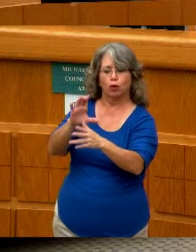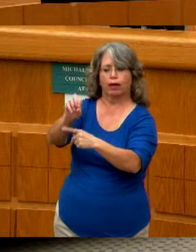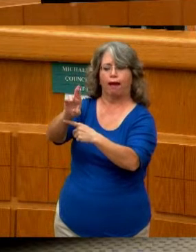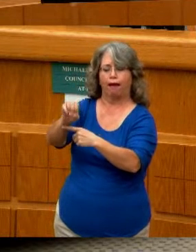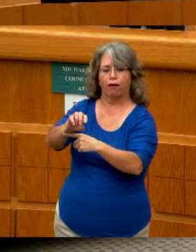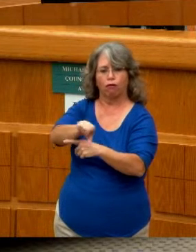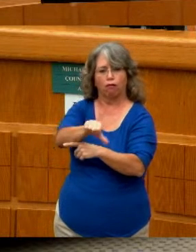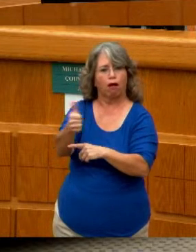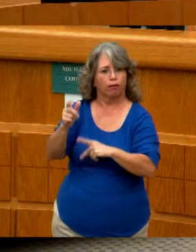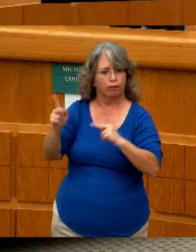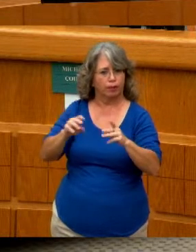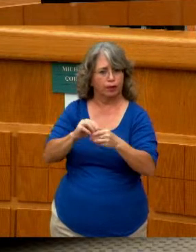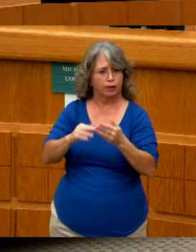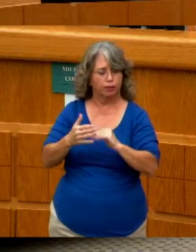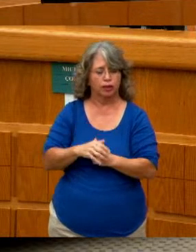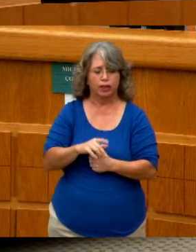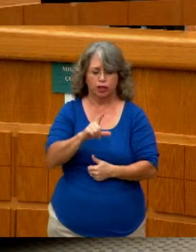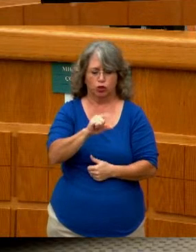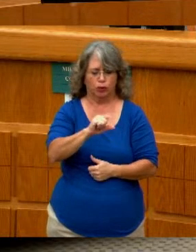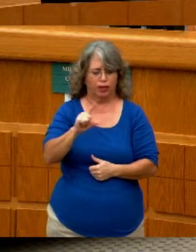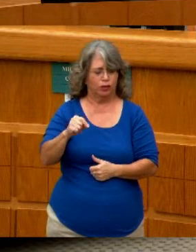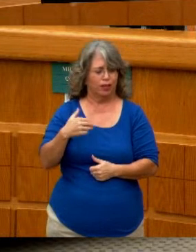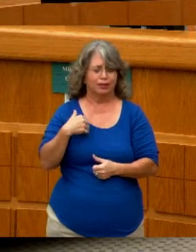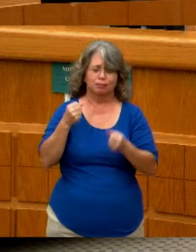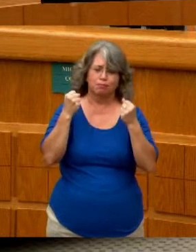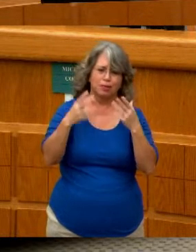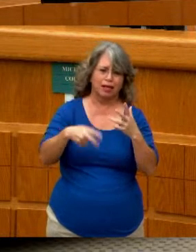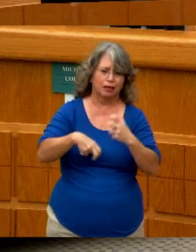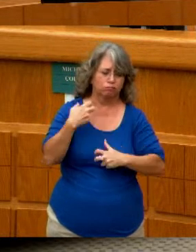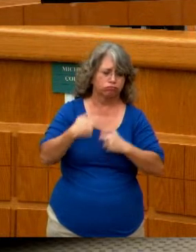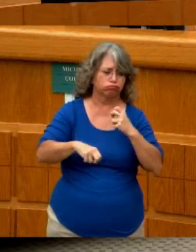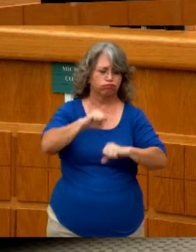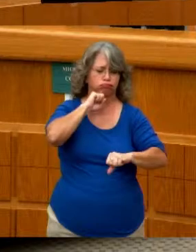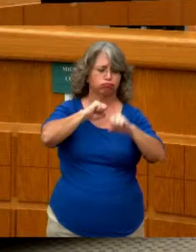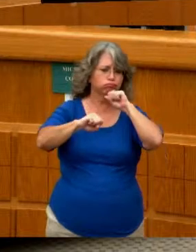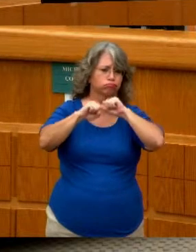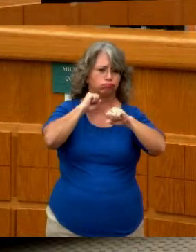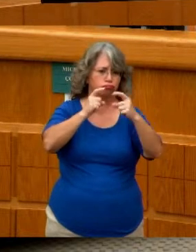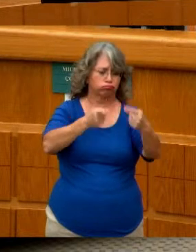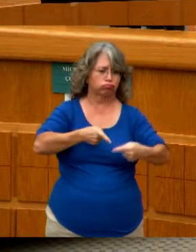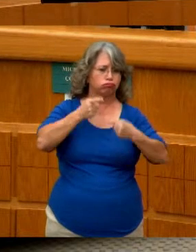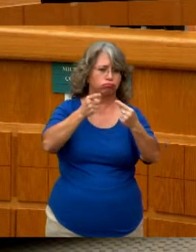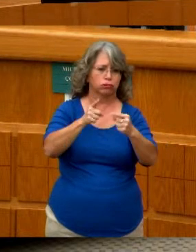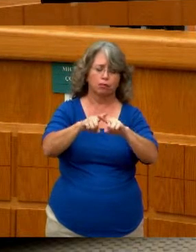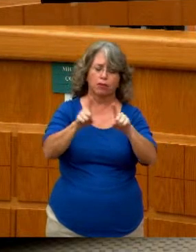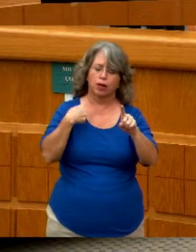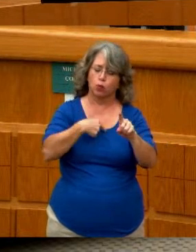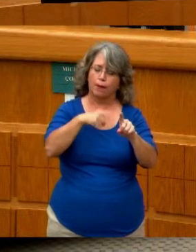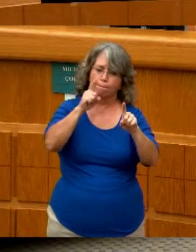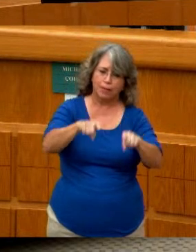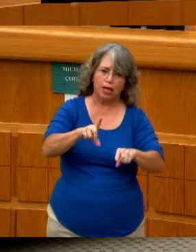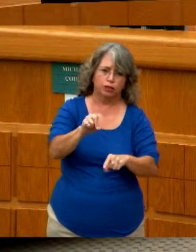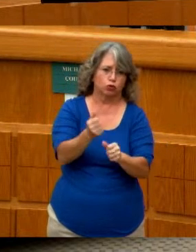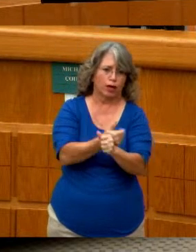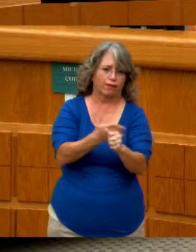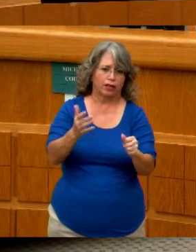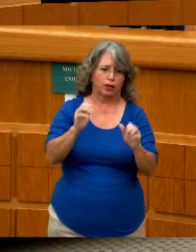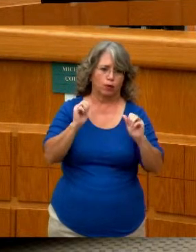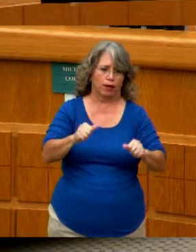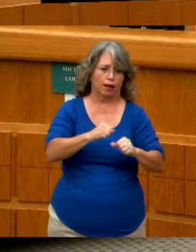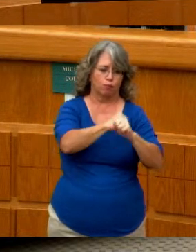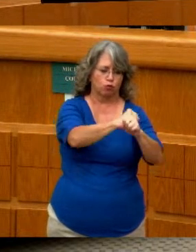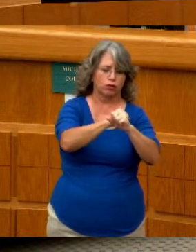community. 2020 has brought upon us many difficult trials and tribulations, but we must continue to do everything in our